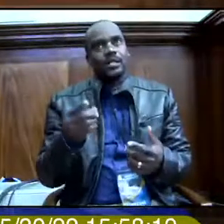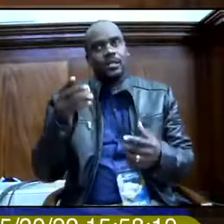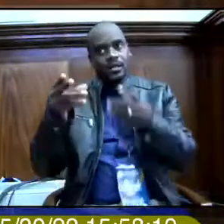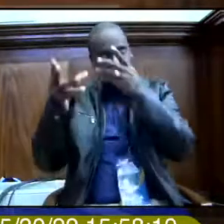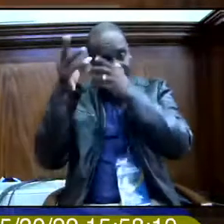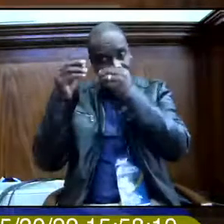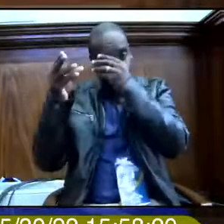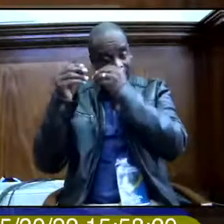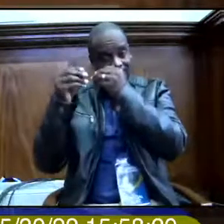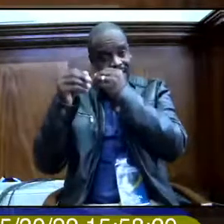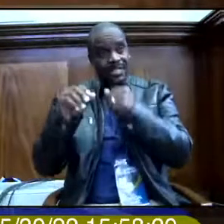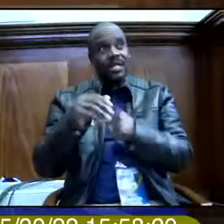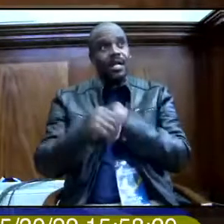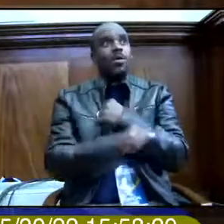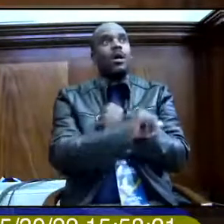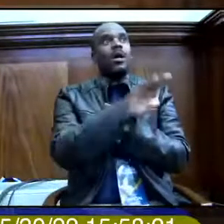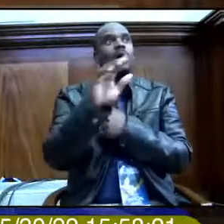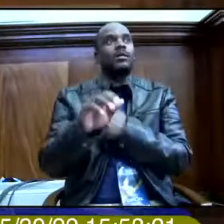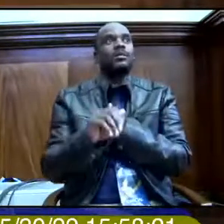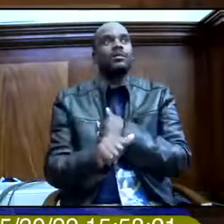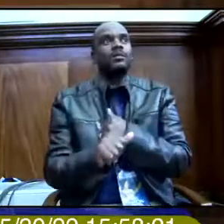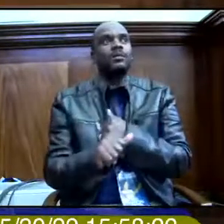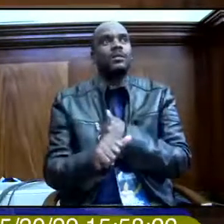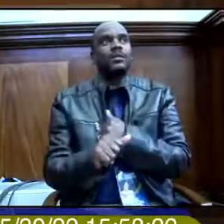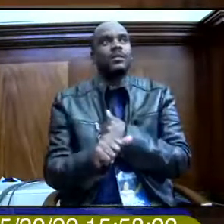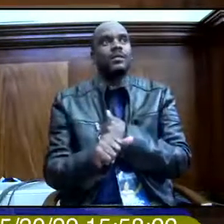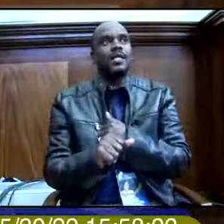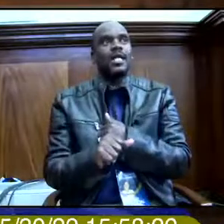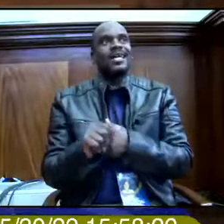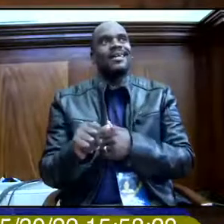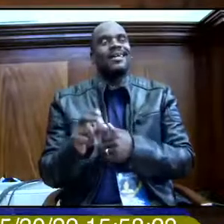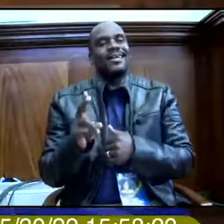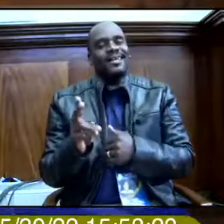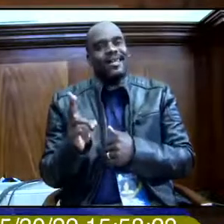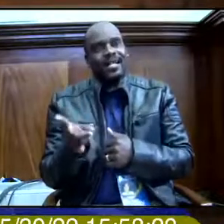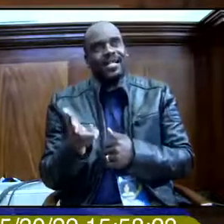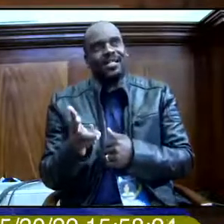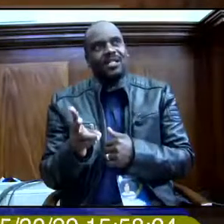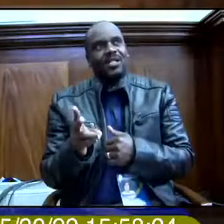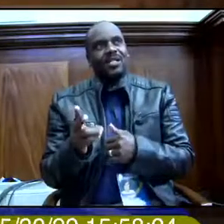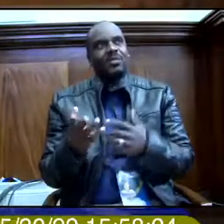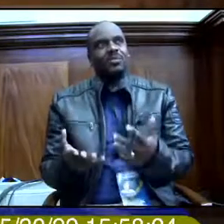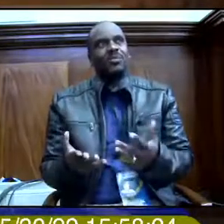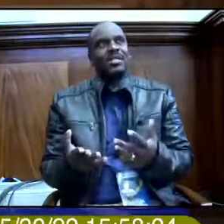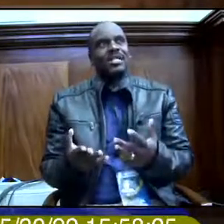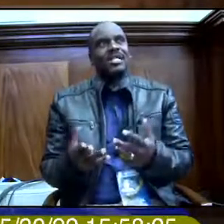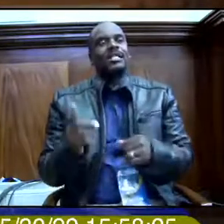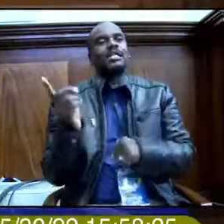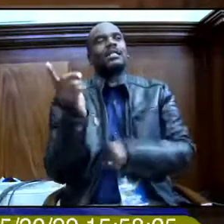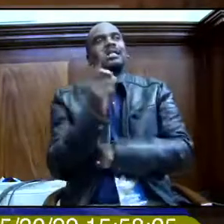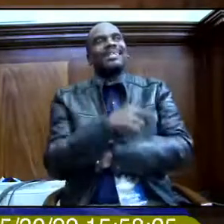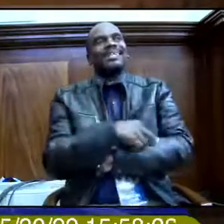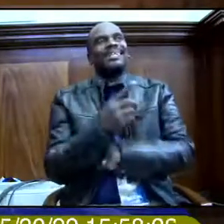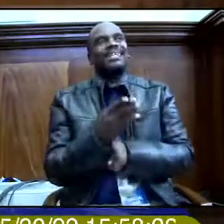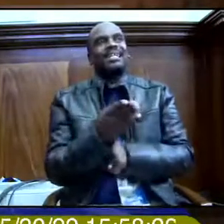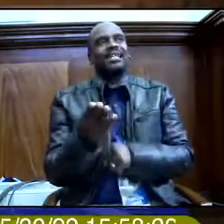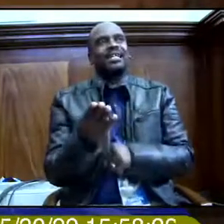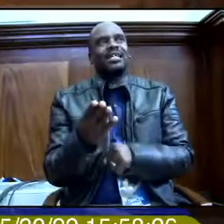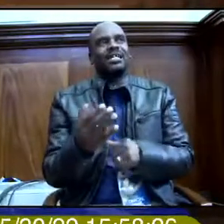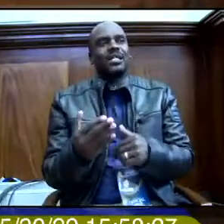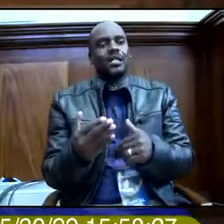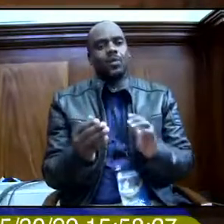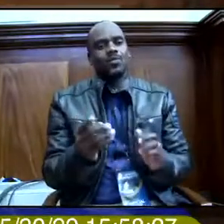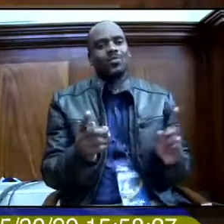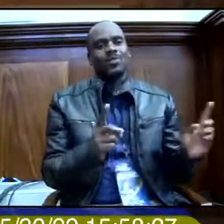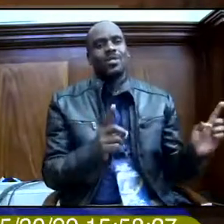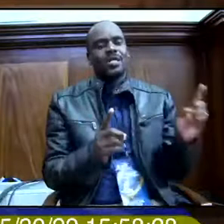experienced it here and it was unilateral and the gains that were actually you know it becomes